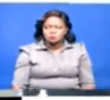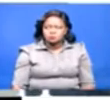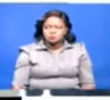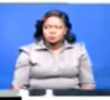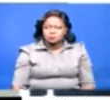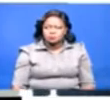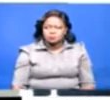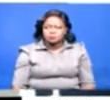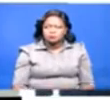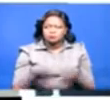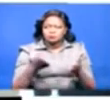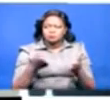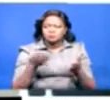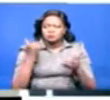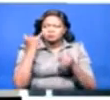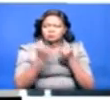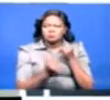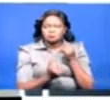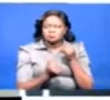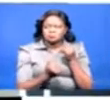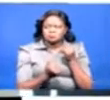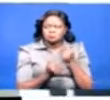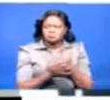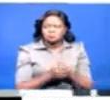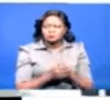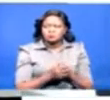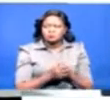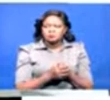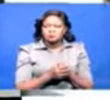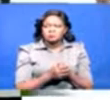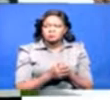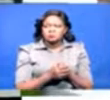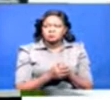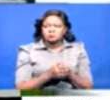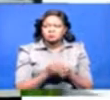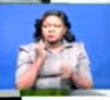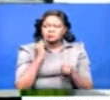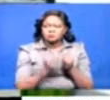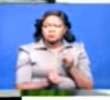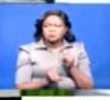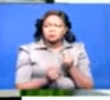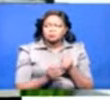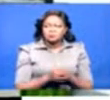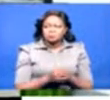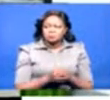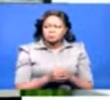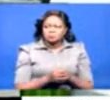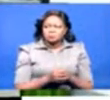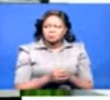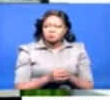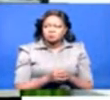am now the last one, but not the least. The last one, but not the least.